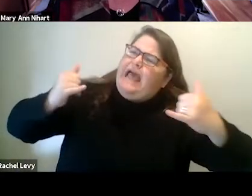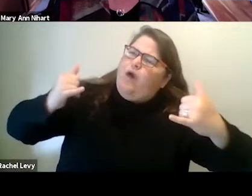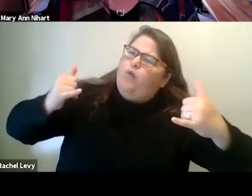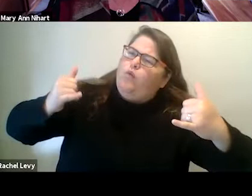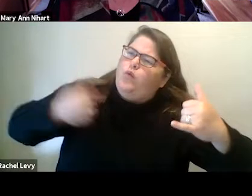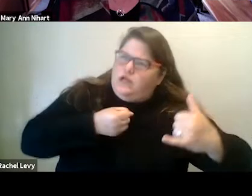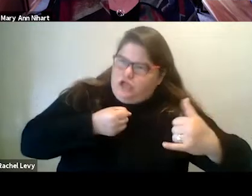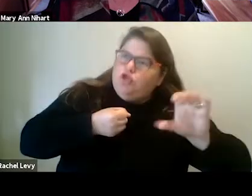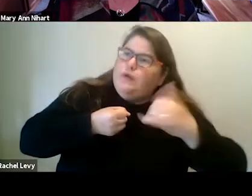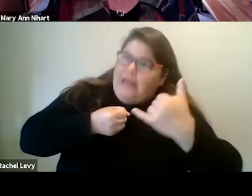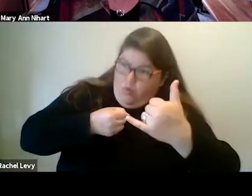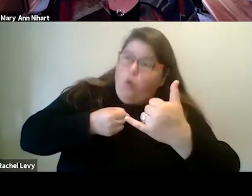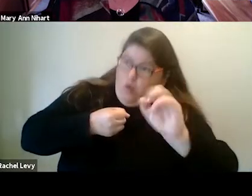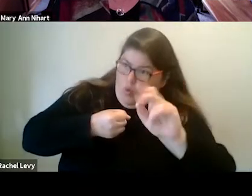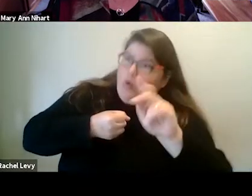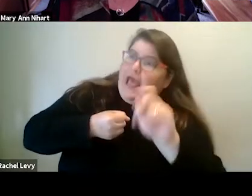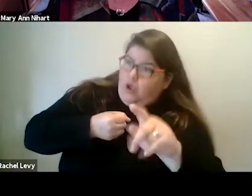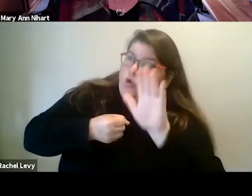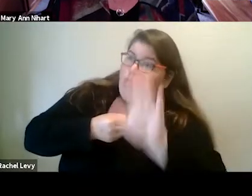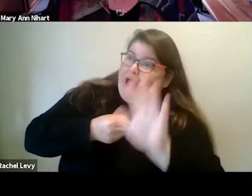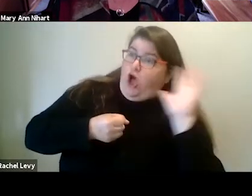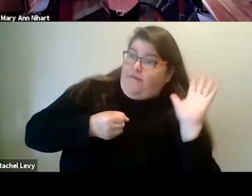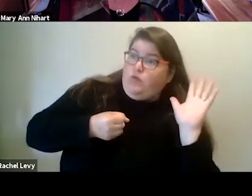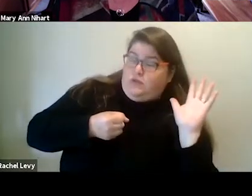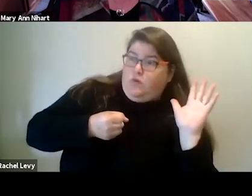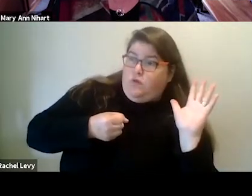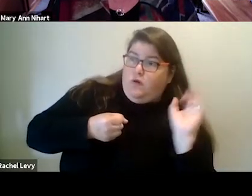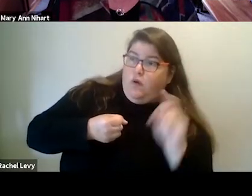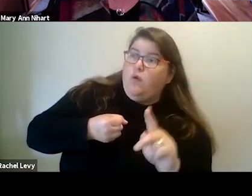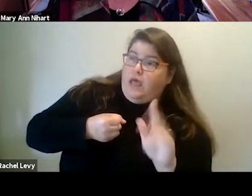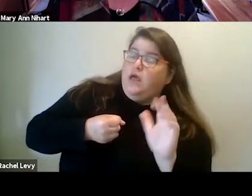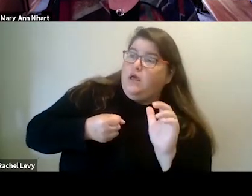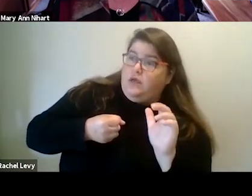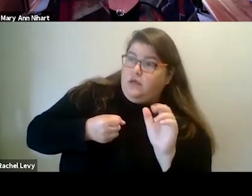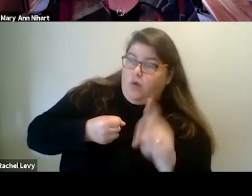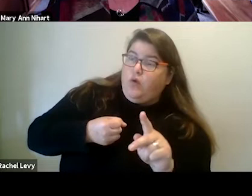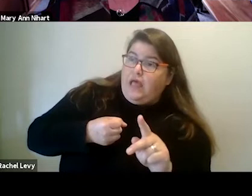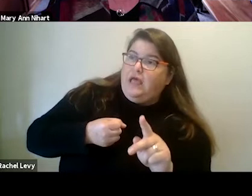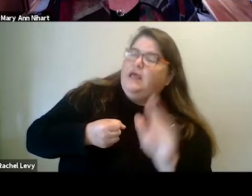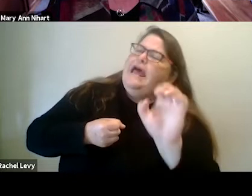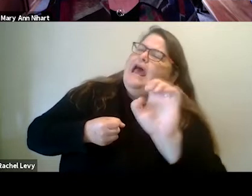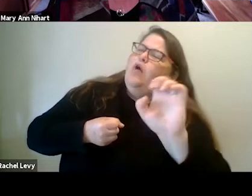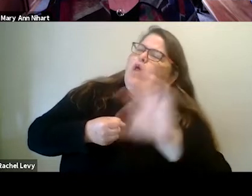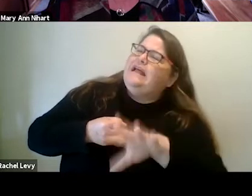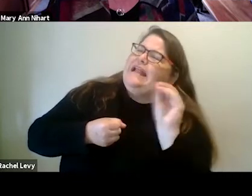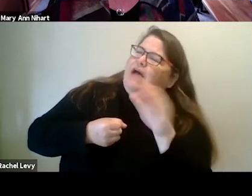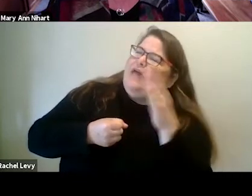Do it. There you go. Keep your hands off the window. I said, fuck that. All my off all those explosions. Harold, I'm get out of the out. house.